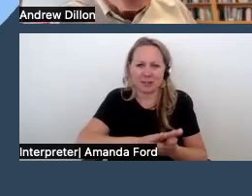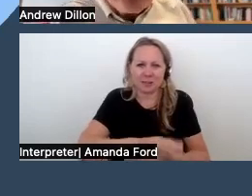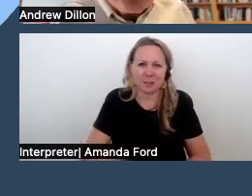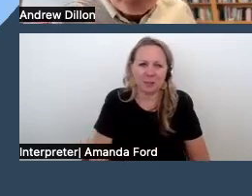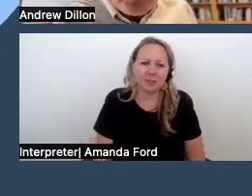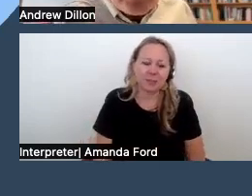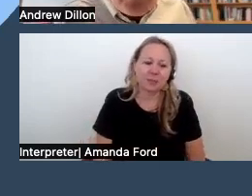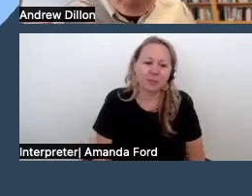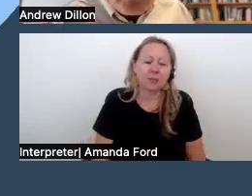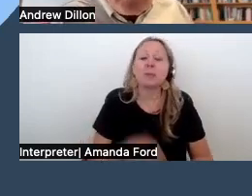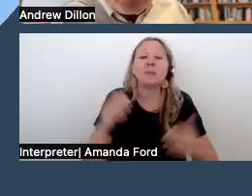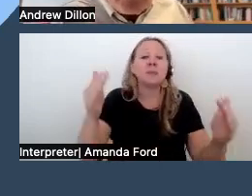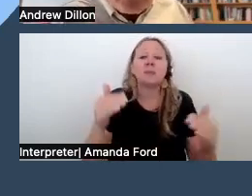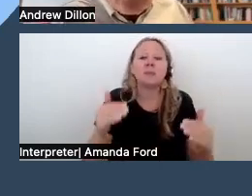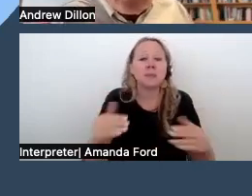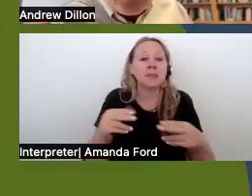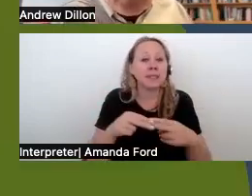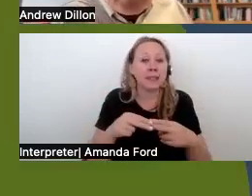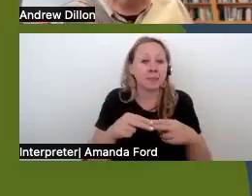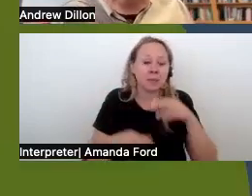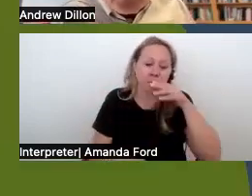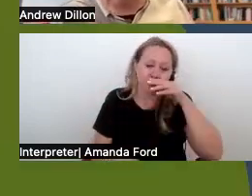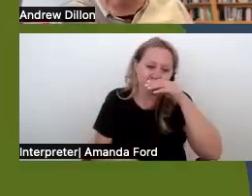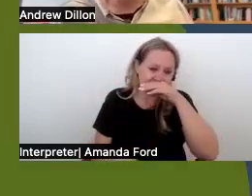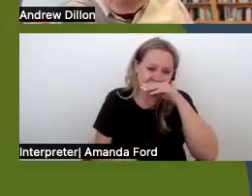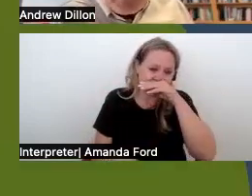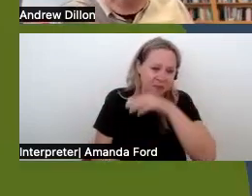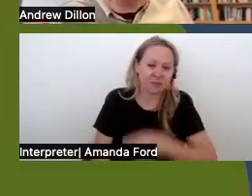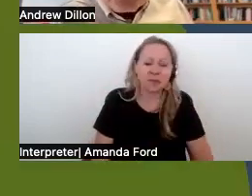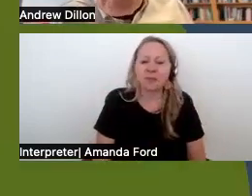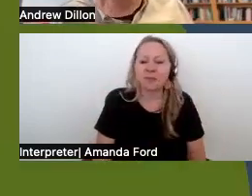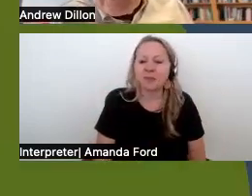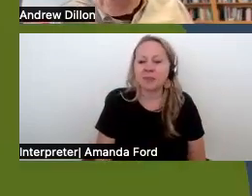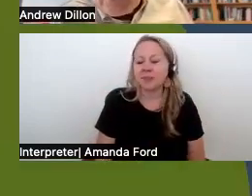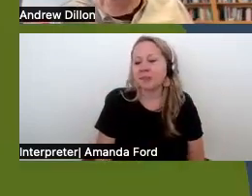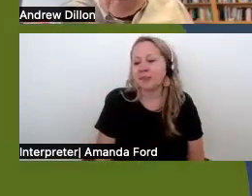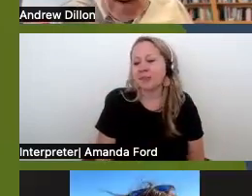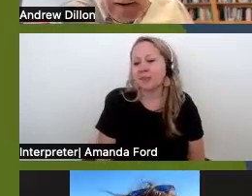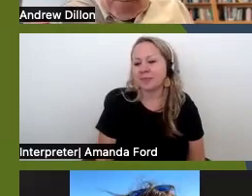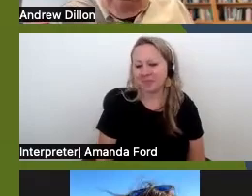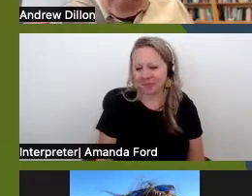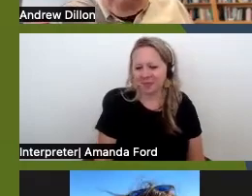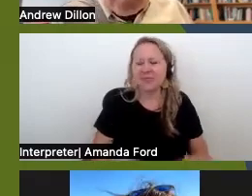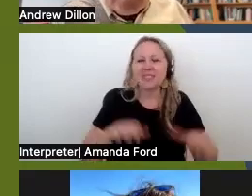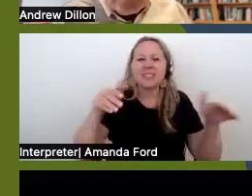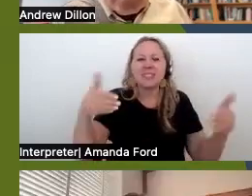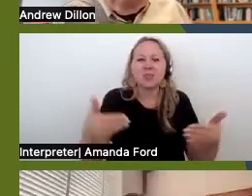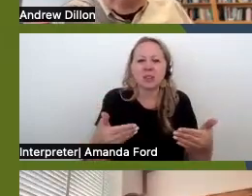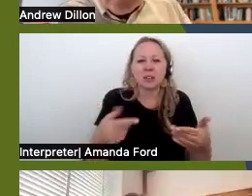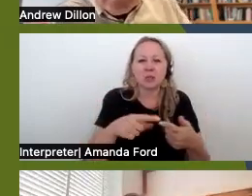that, let's move on to the next slide. I think it's probably just a little introduction to the panel.